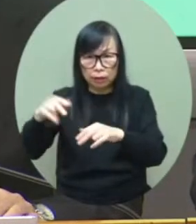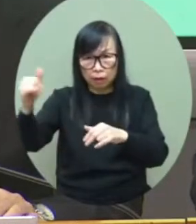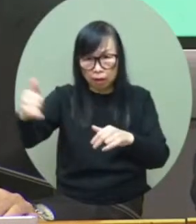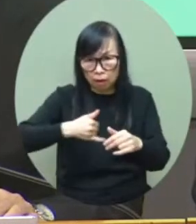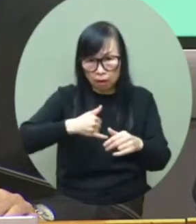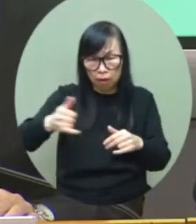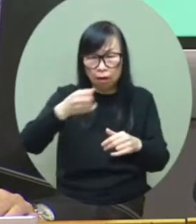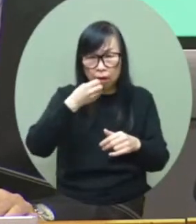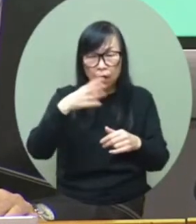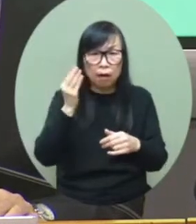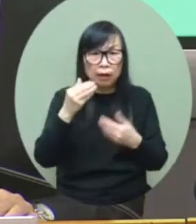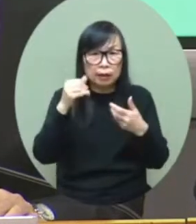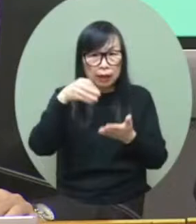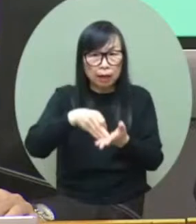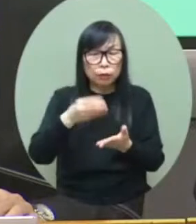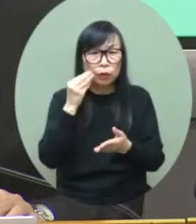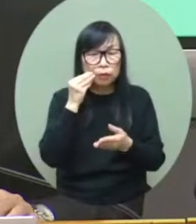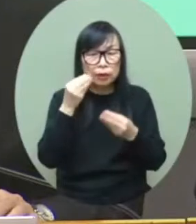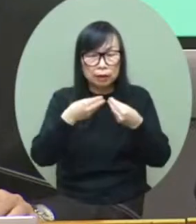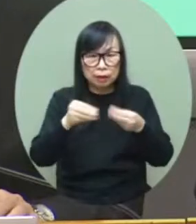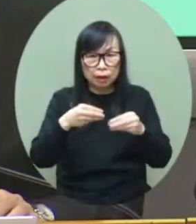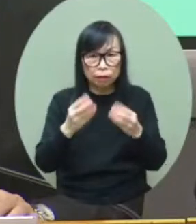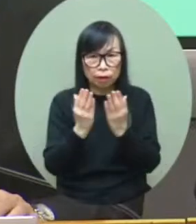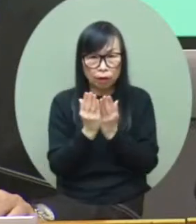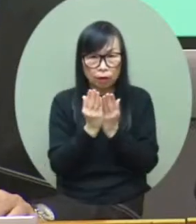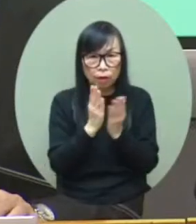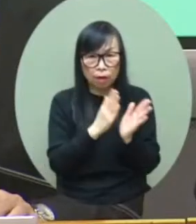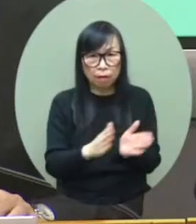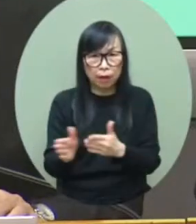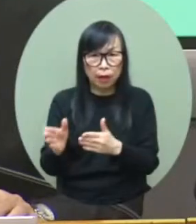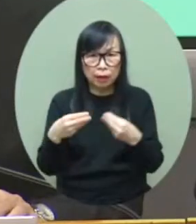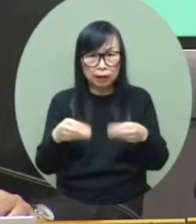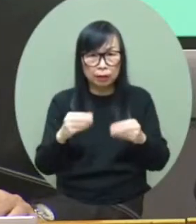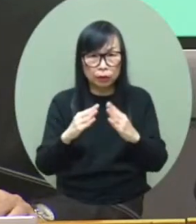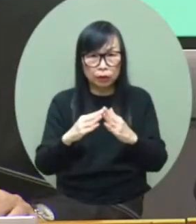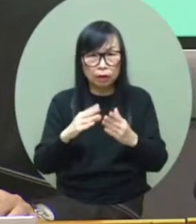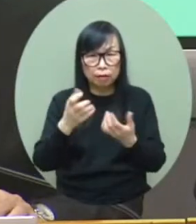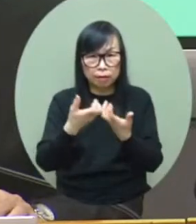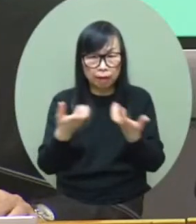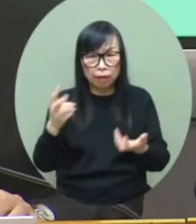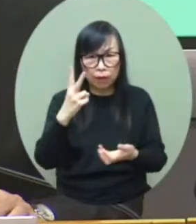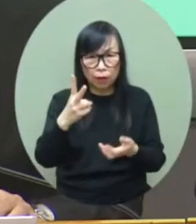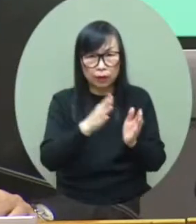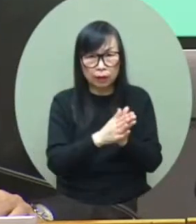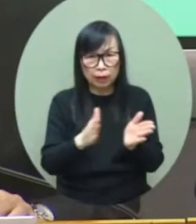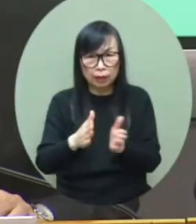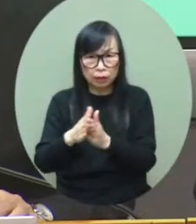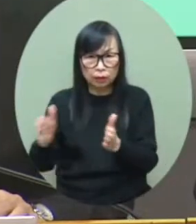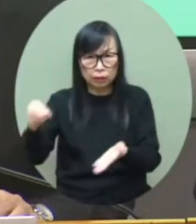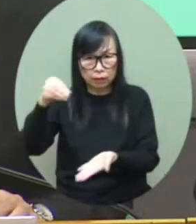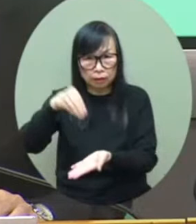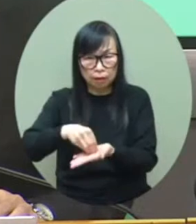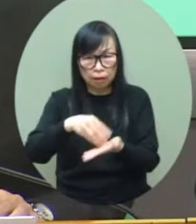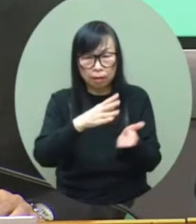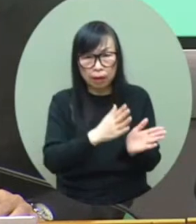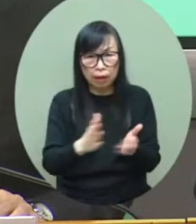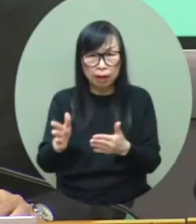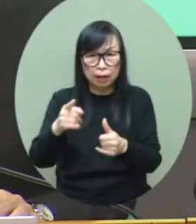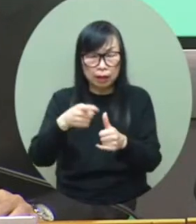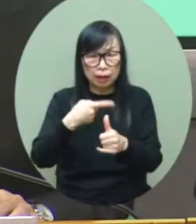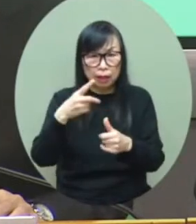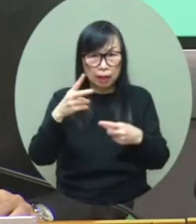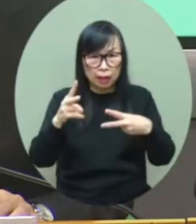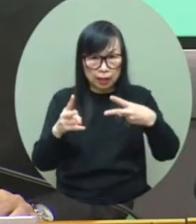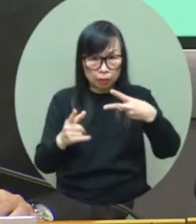where there will be orderly resumption of travel by cross-boundary students to come back for face-to-face classes.